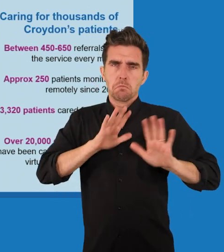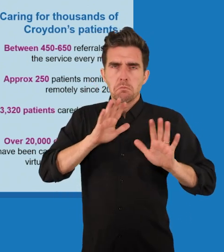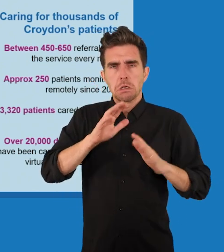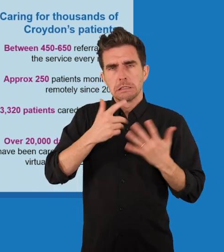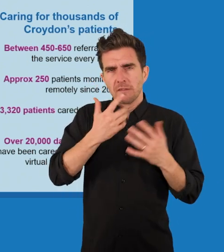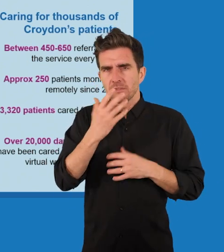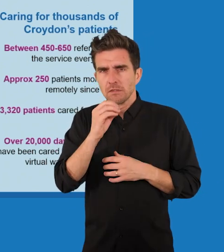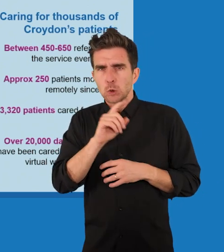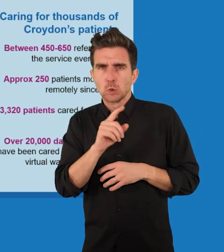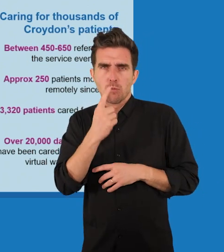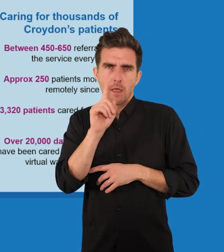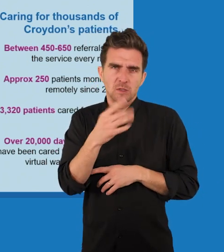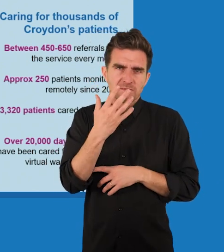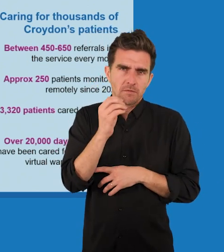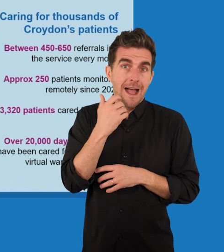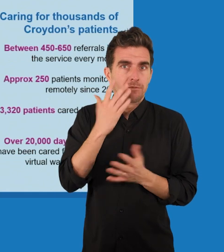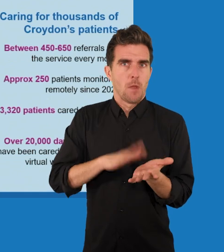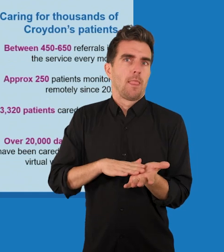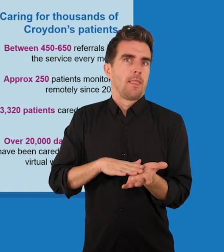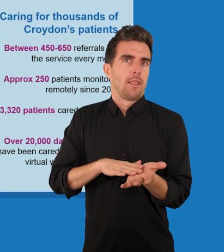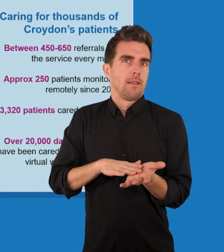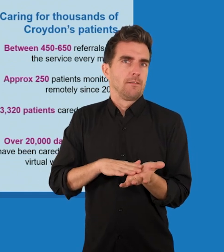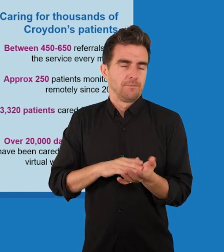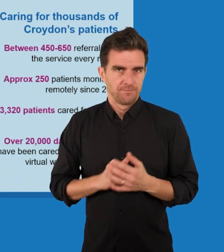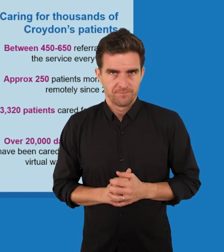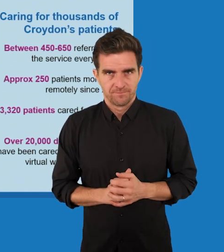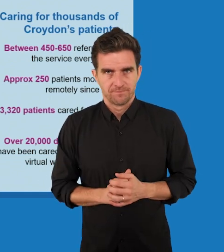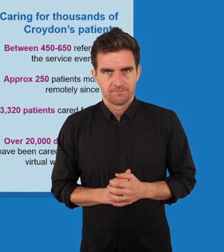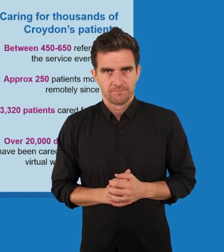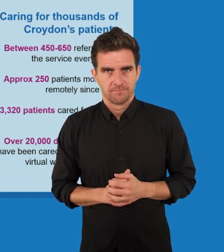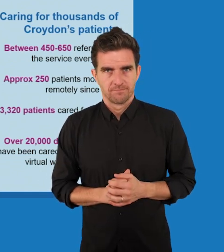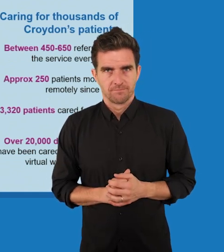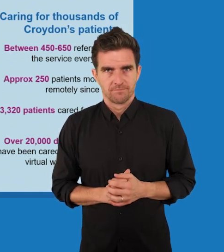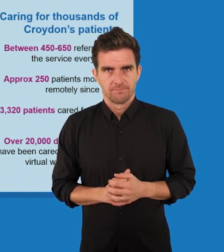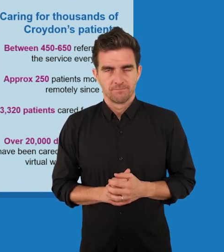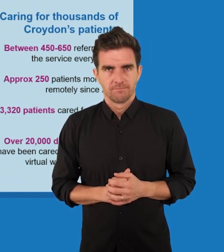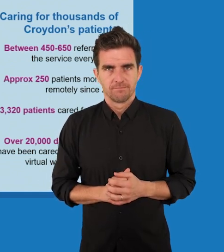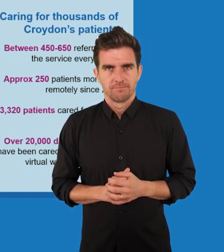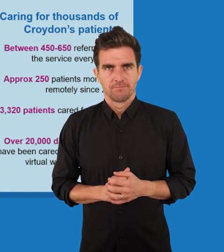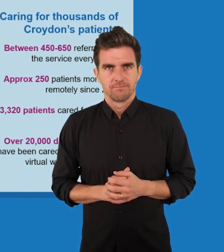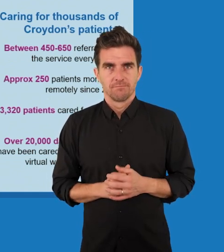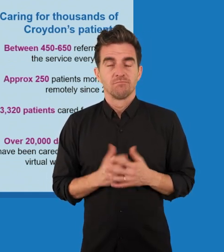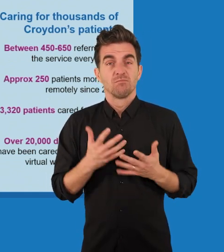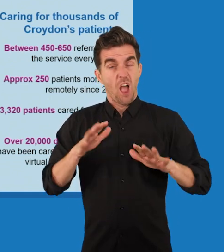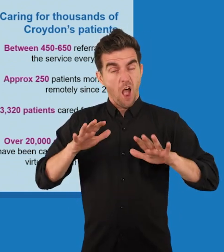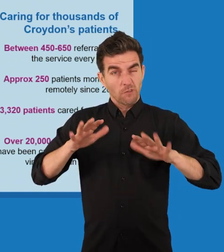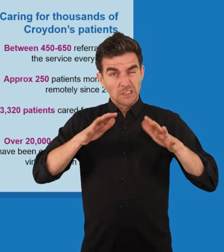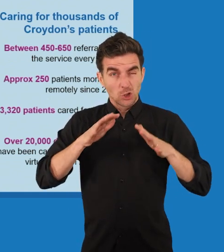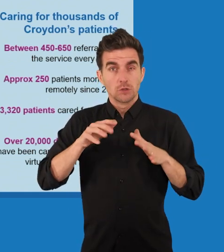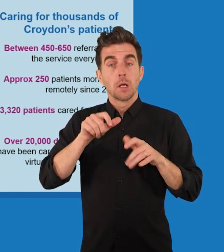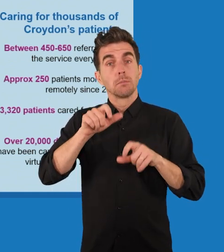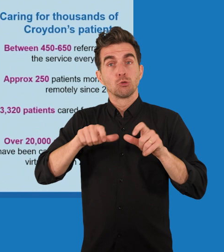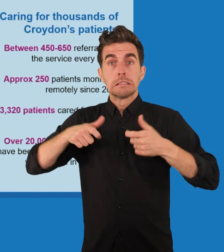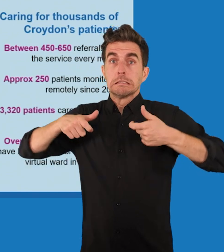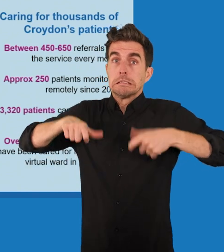South West London receive approximately 750 to 1,050 patients into our service every month. And on